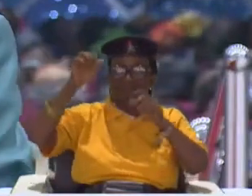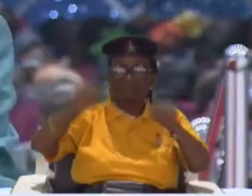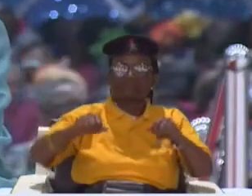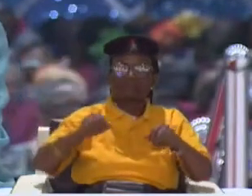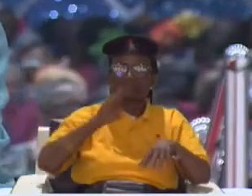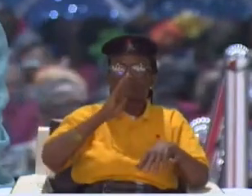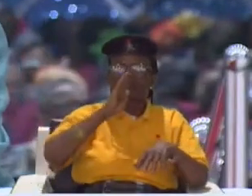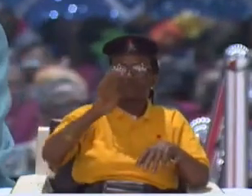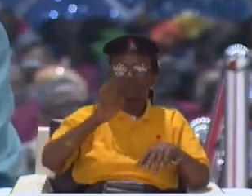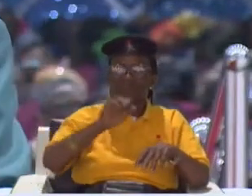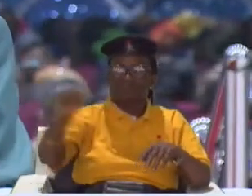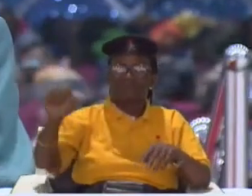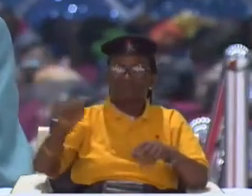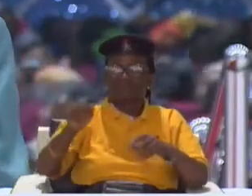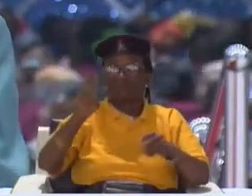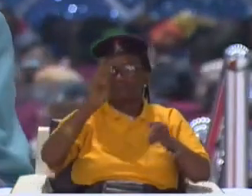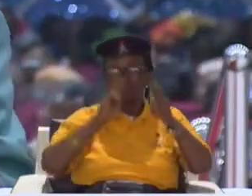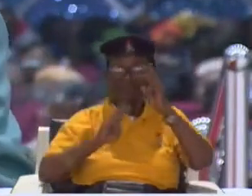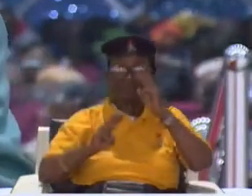a cry for help.